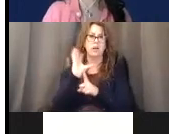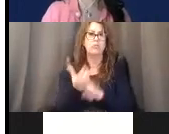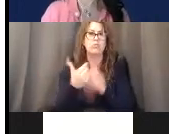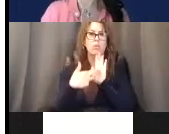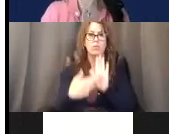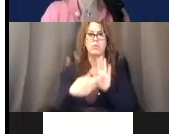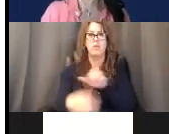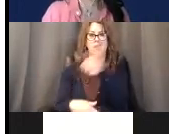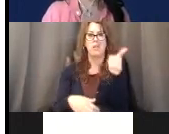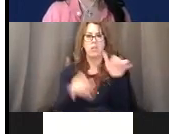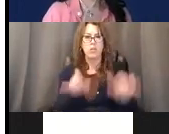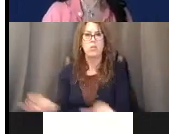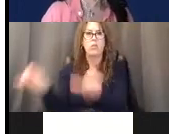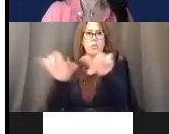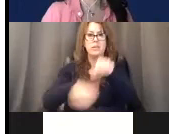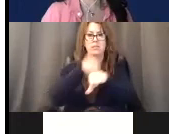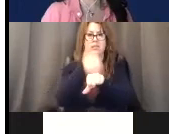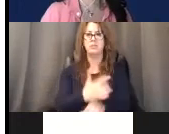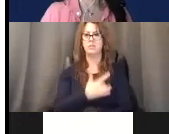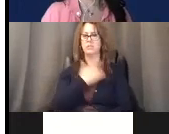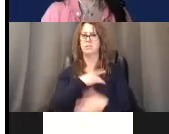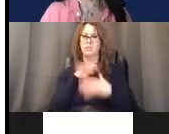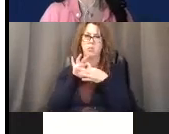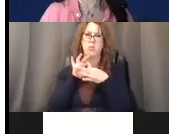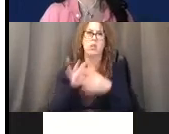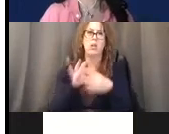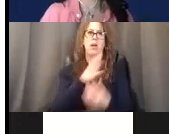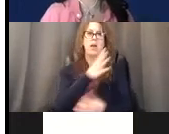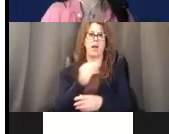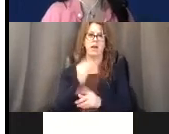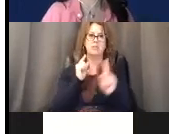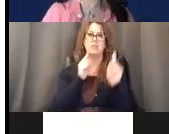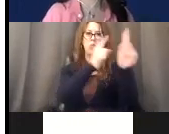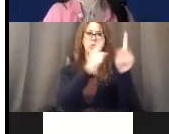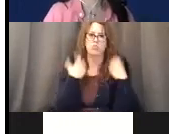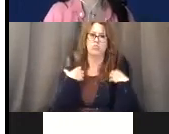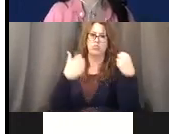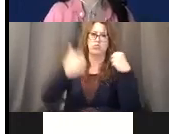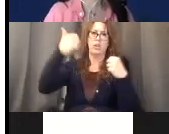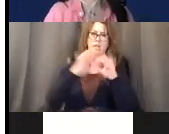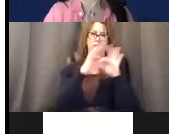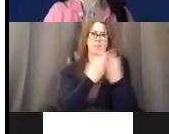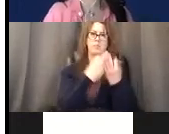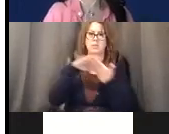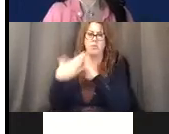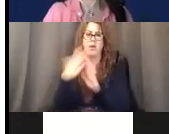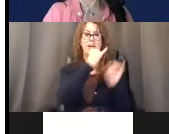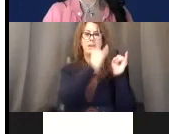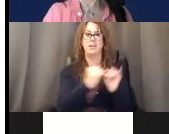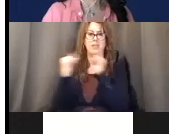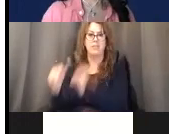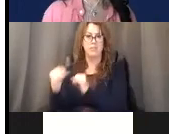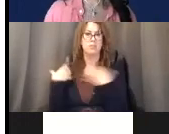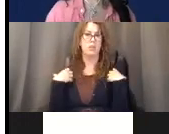that establish a sense of belonging and work to strengthen families, communities, and individual well-being for positive life